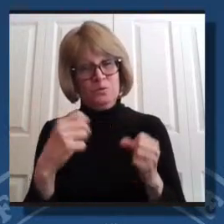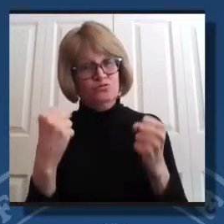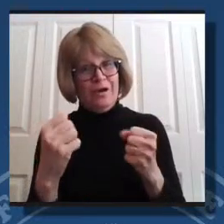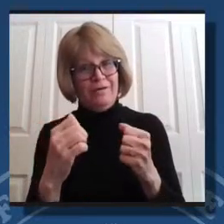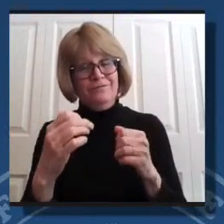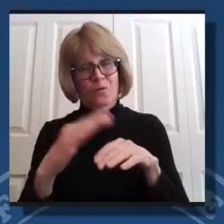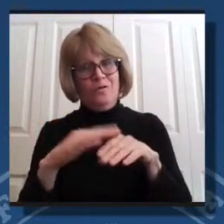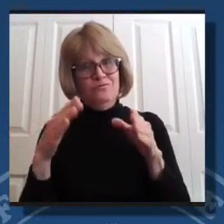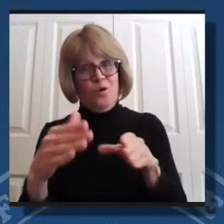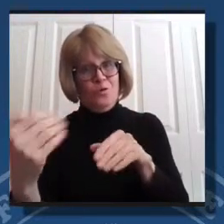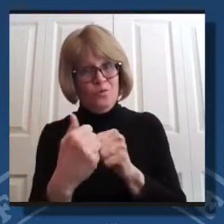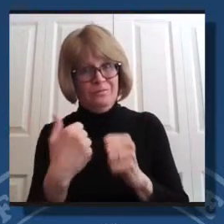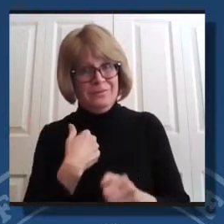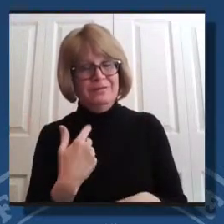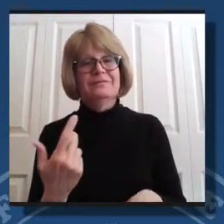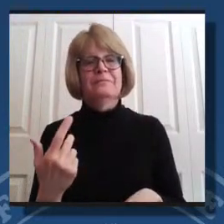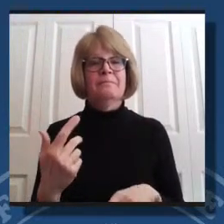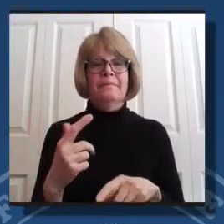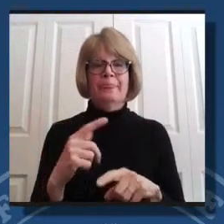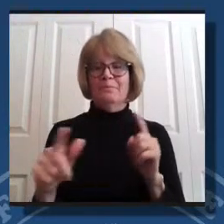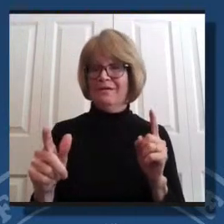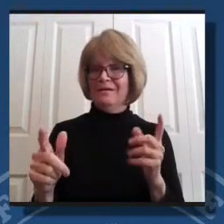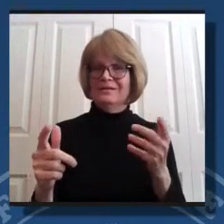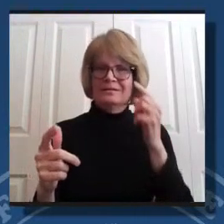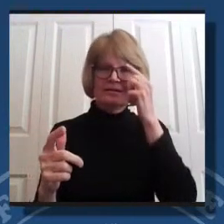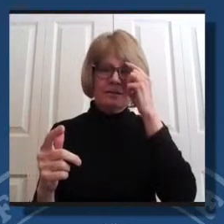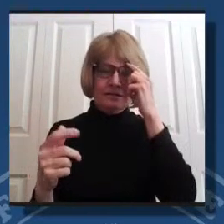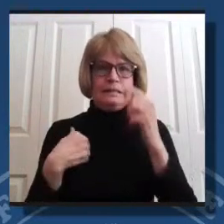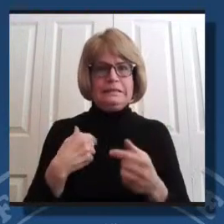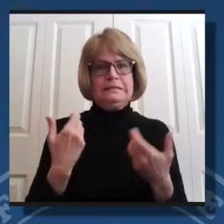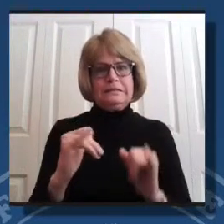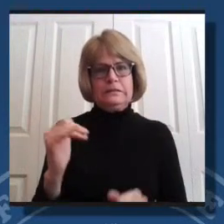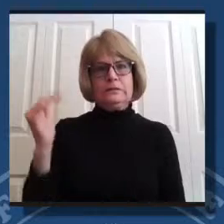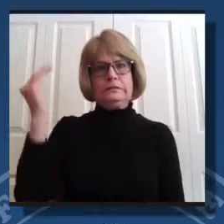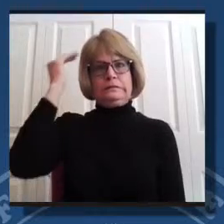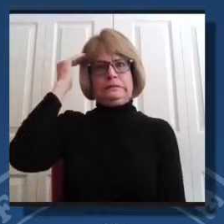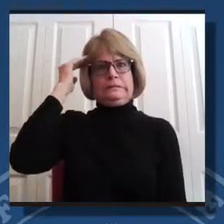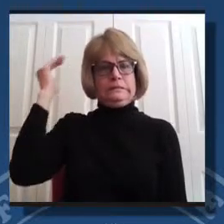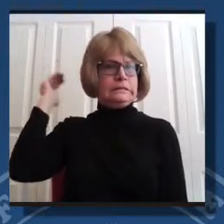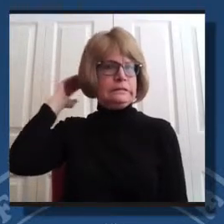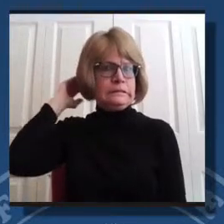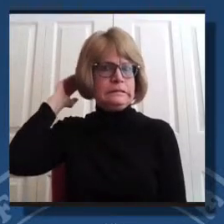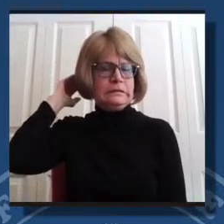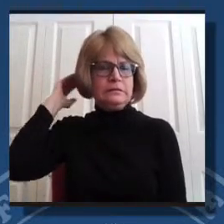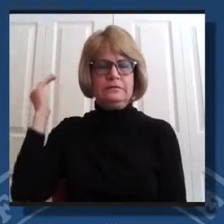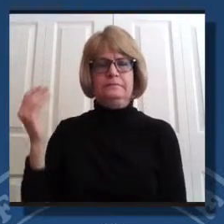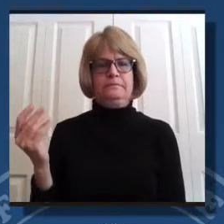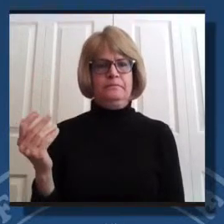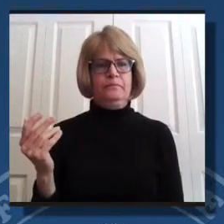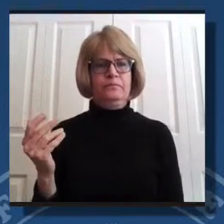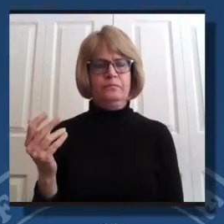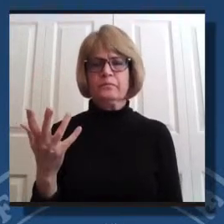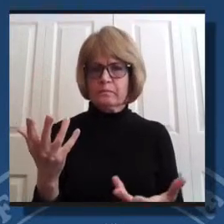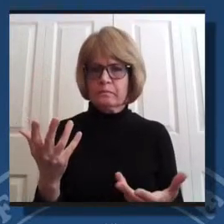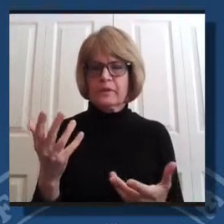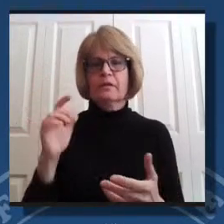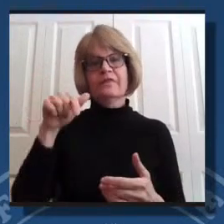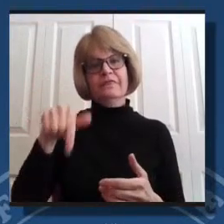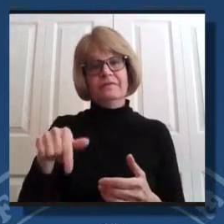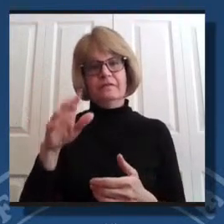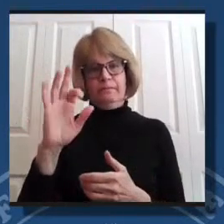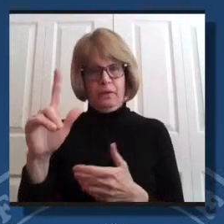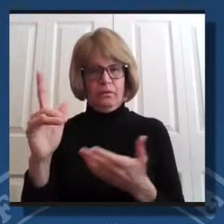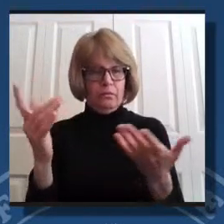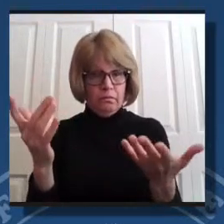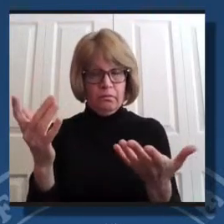I think my cautious nature hasn't really diminished. And, you know, I think that's what this bill is